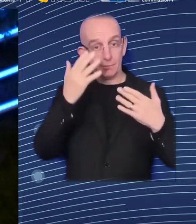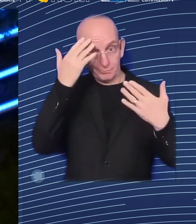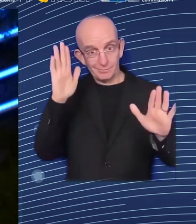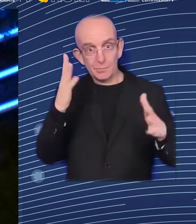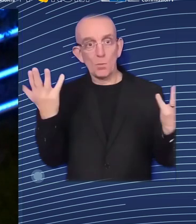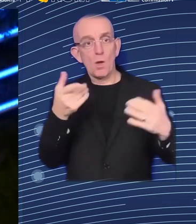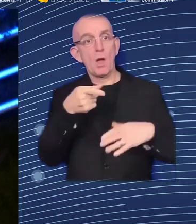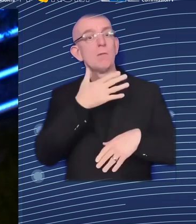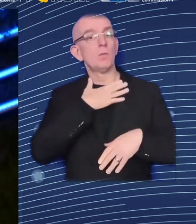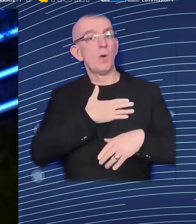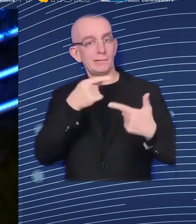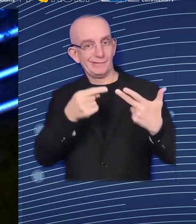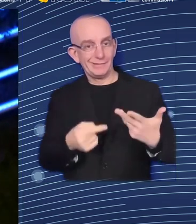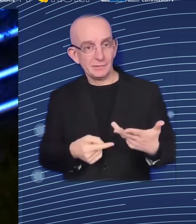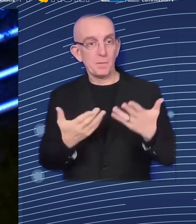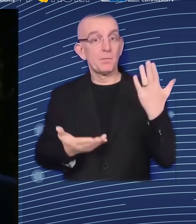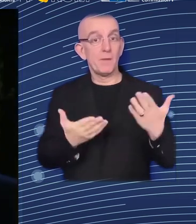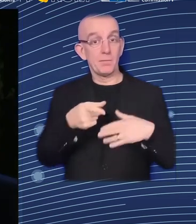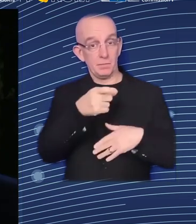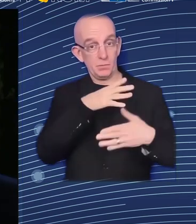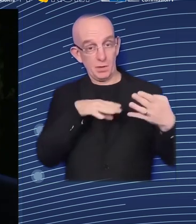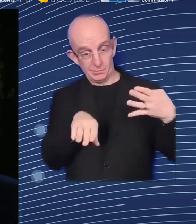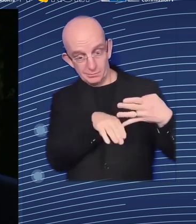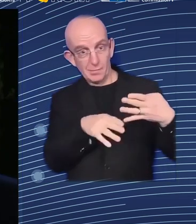so in the end, it doesn't encourage you to apply as well.